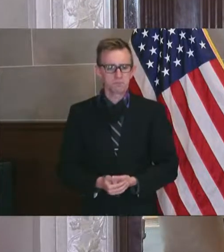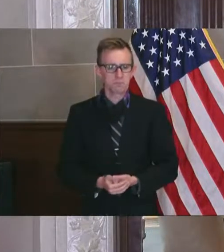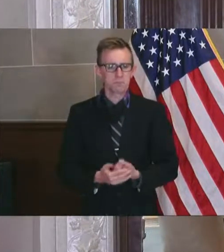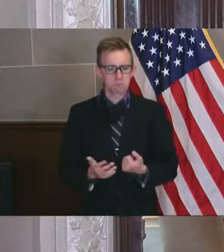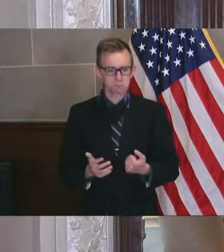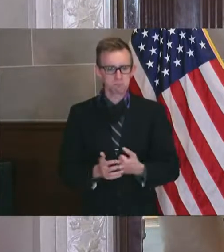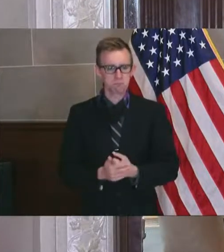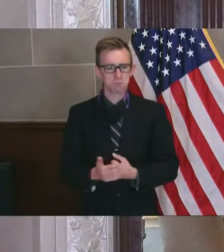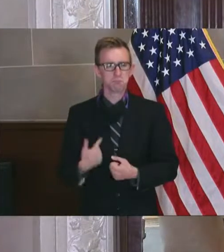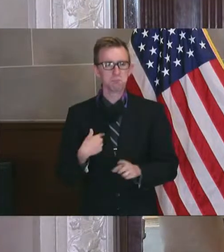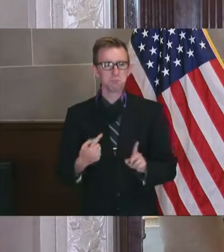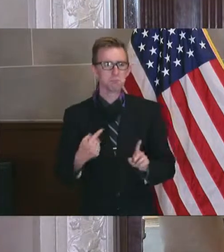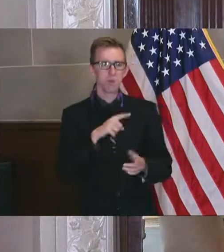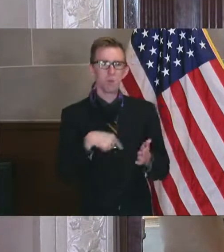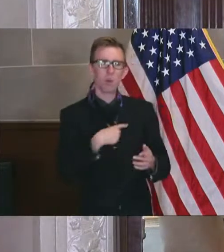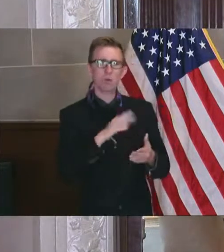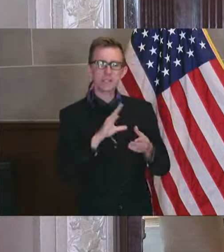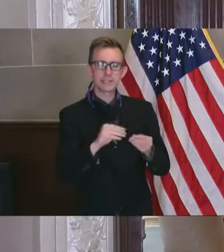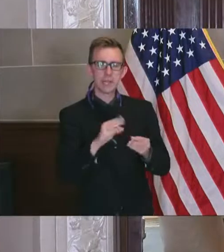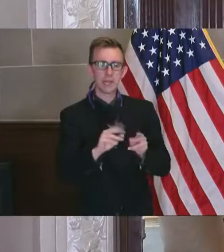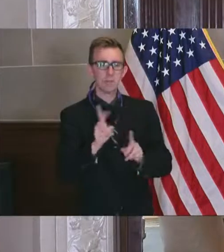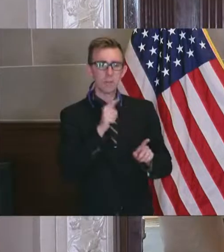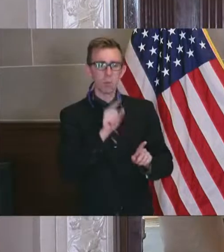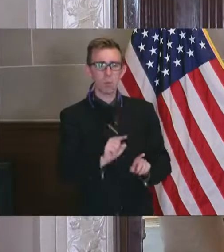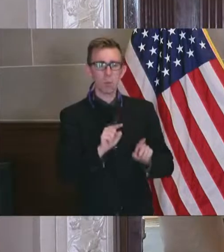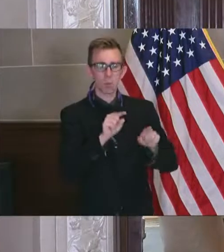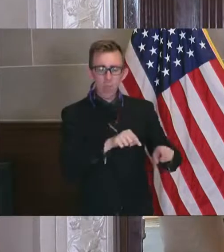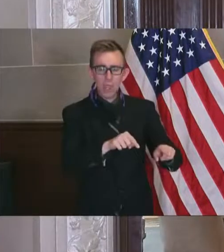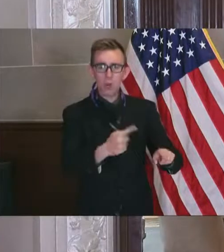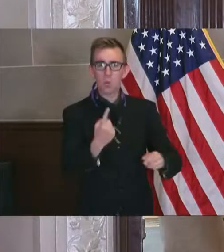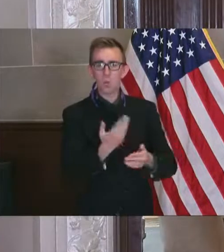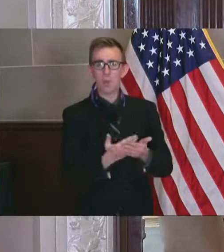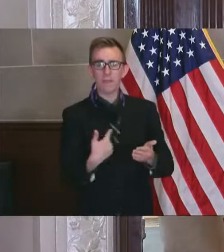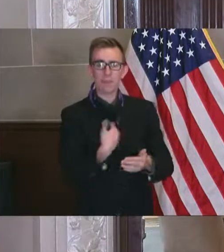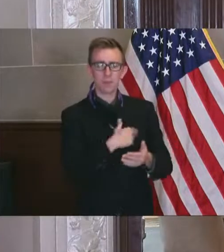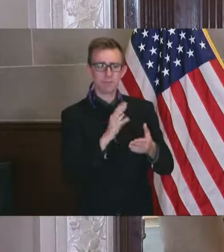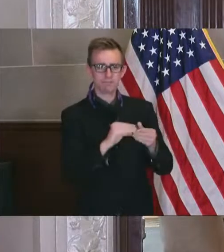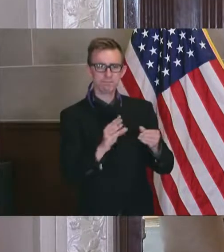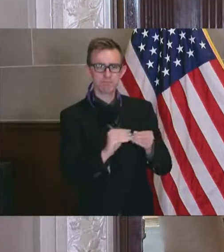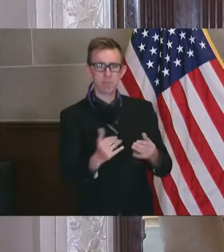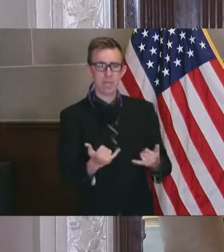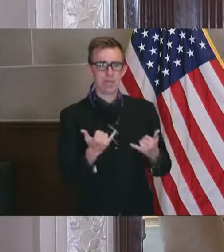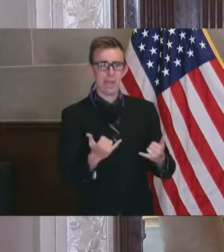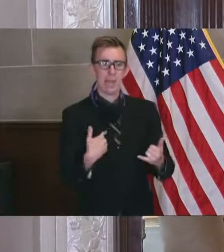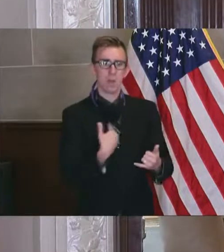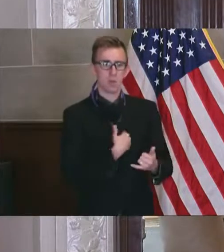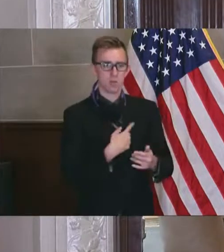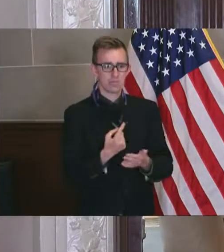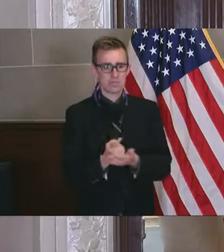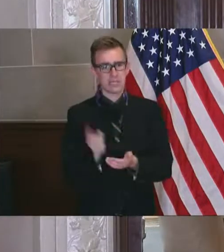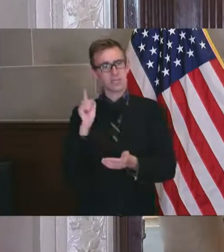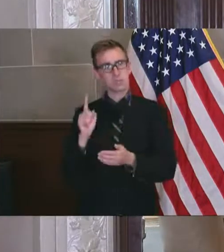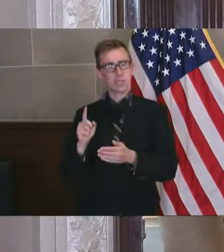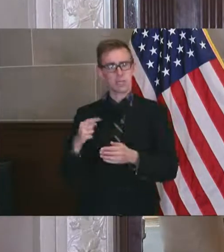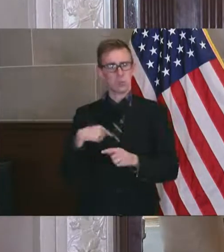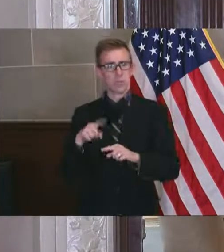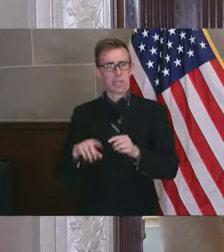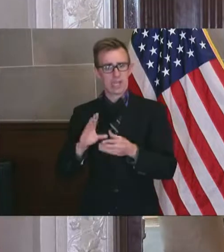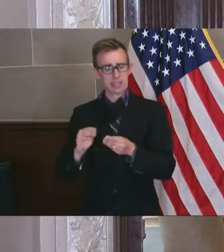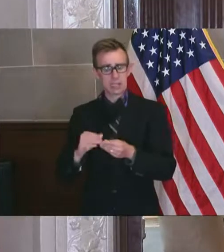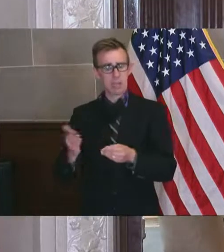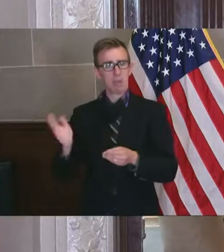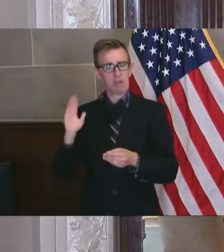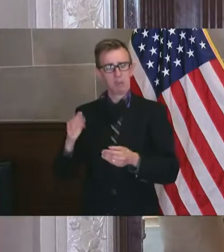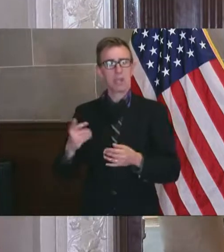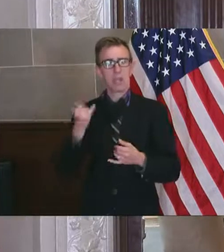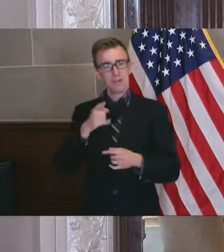I will go back to what we said earlier. Even for the people that were down there, the one thing we've said all along, now is today, that we said a week ago that we couldn't say now. If you